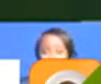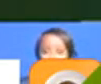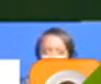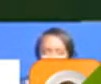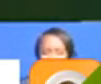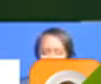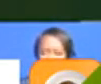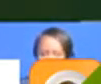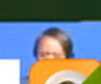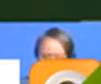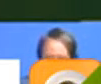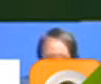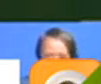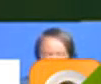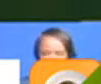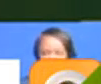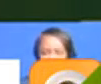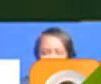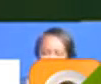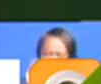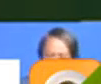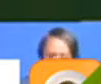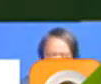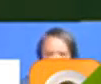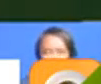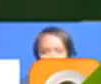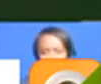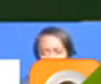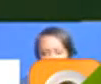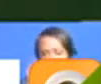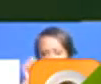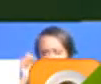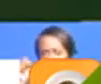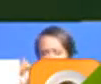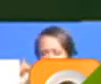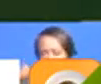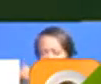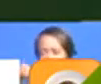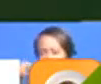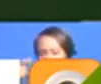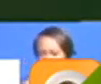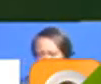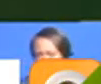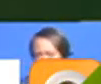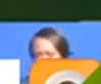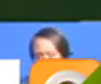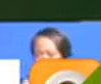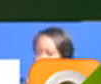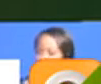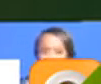take political positions in the just concluded elections to step back